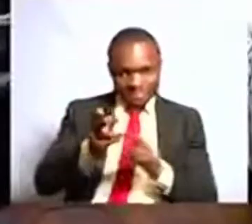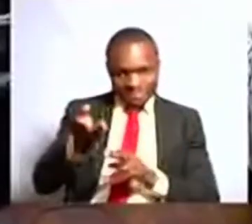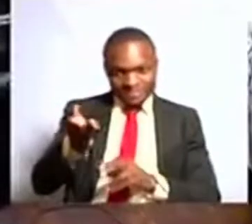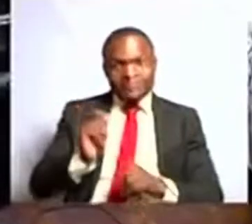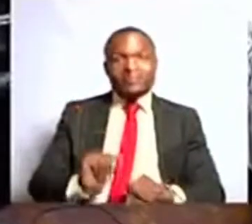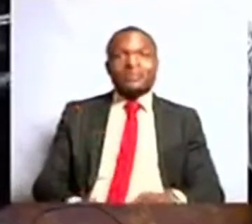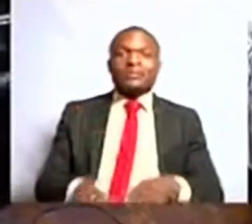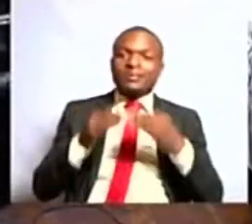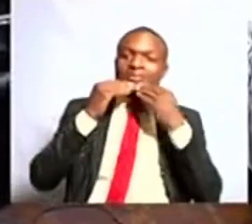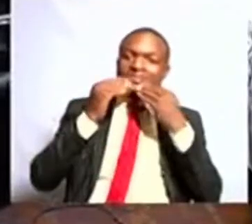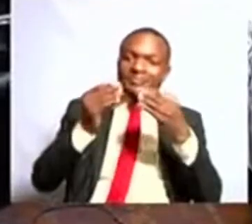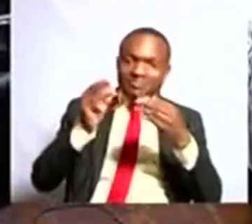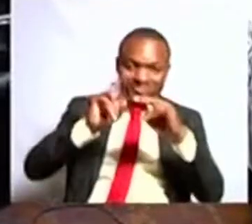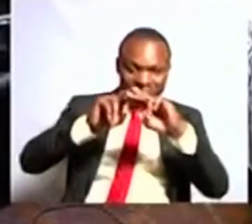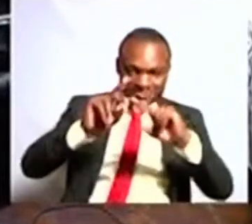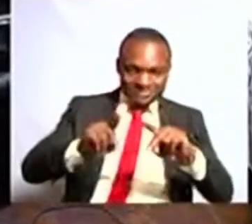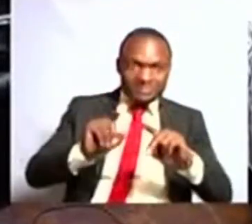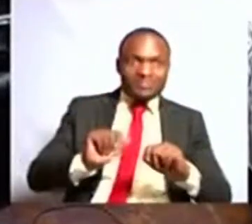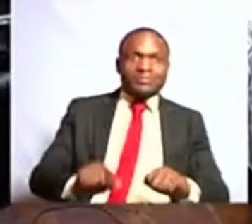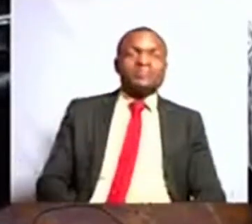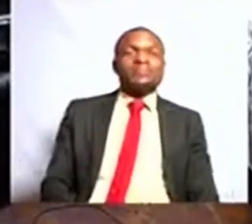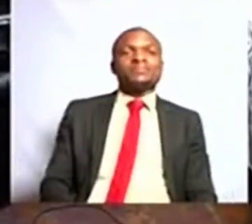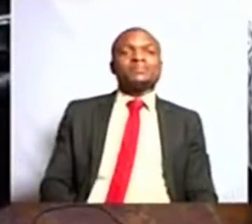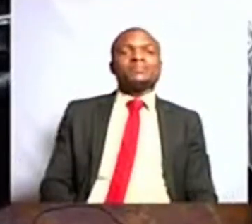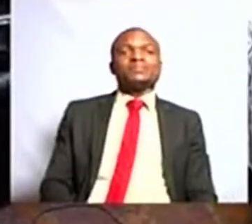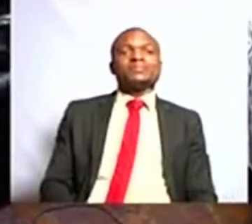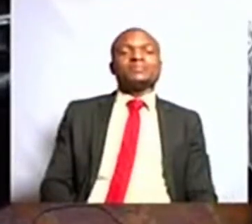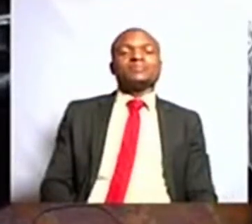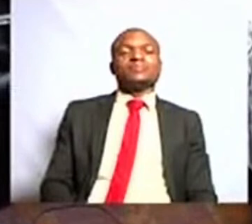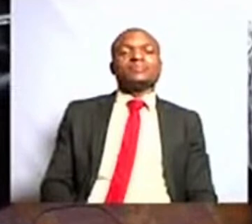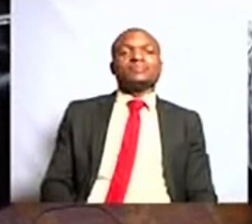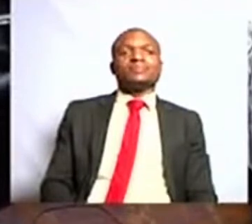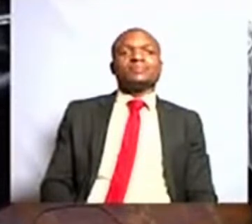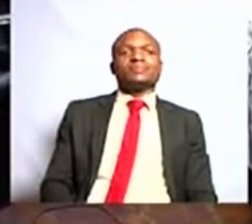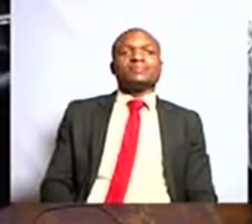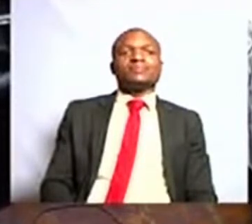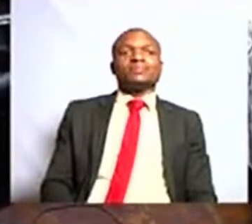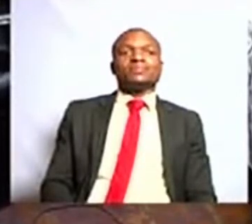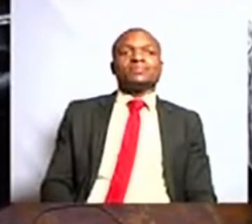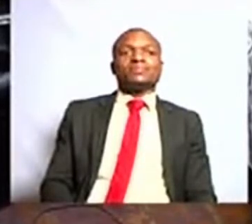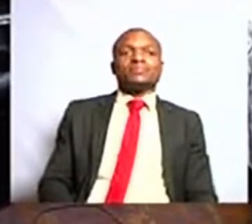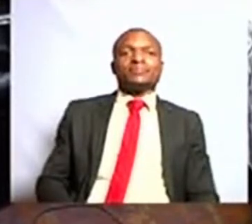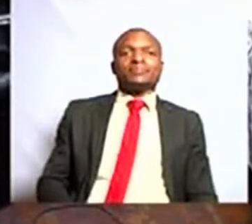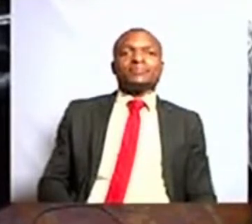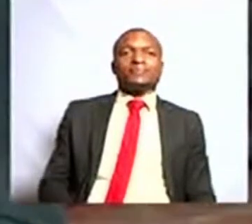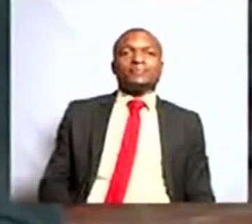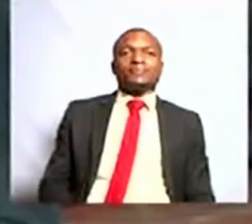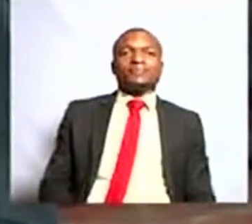Thank you very much, Chair.